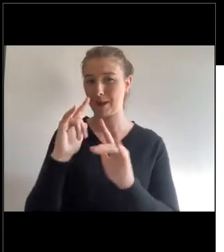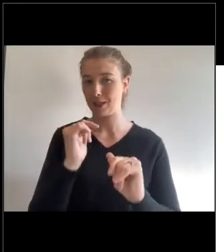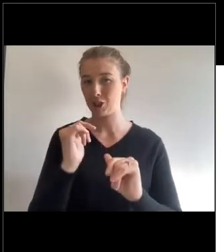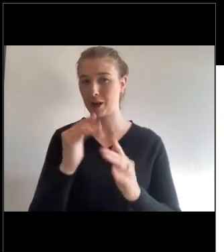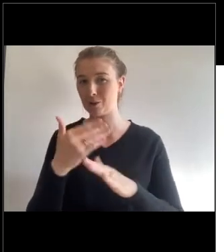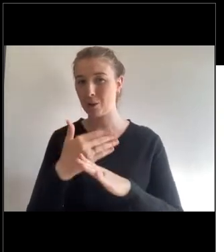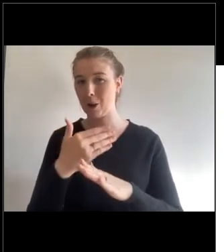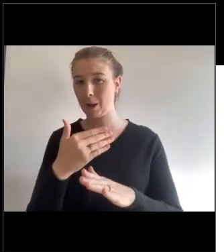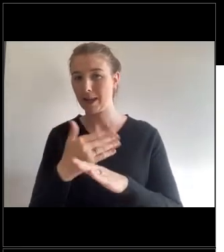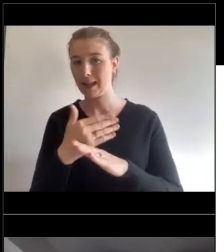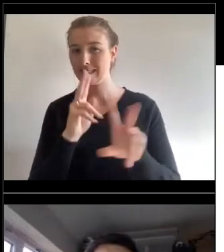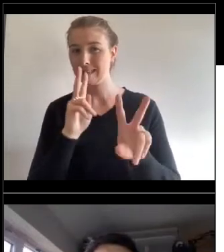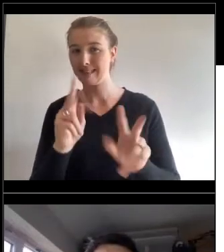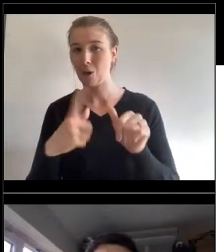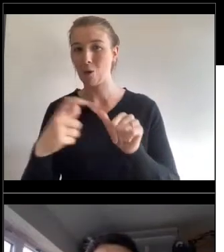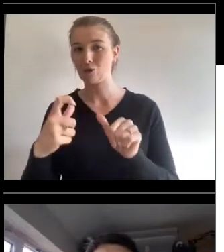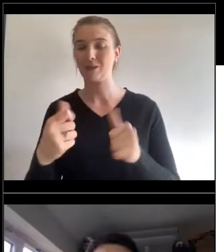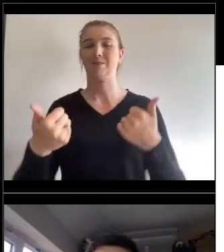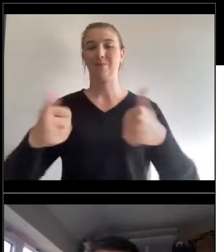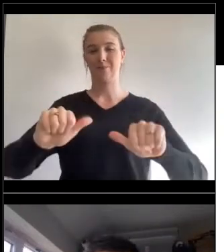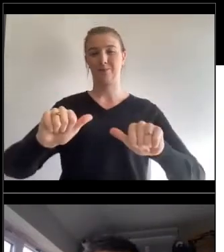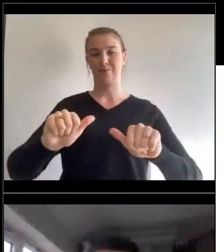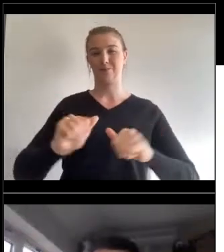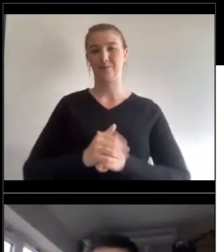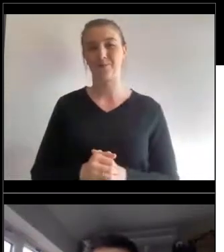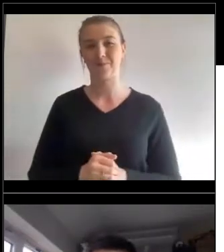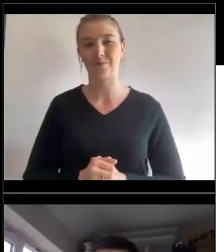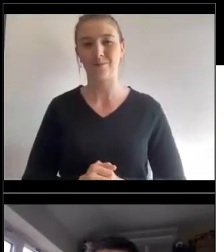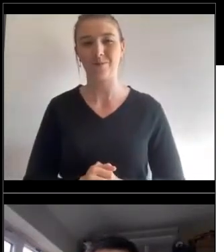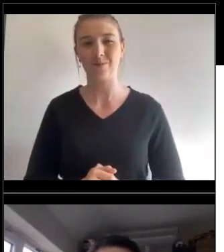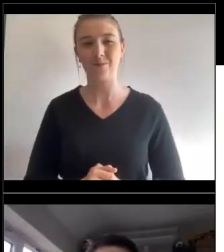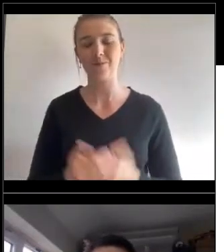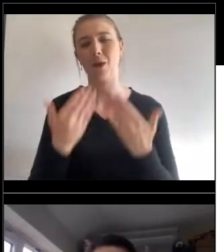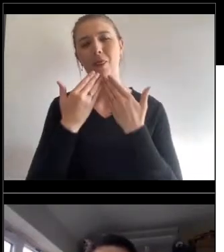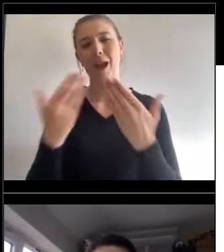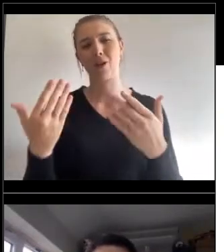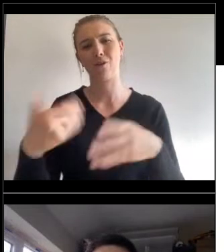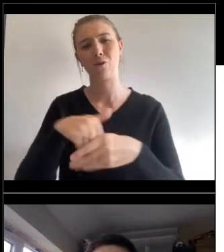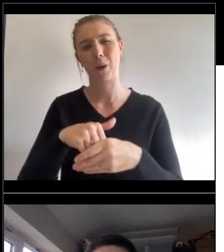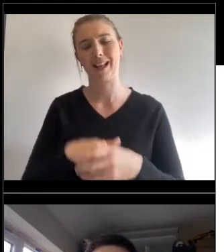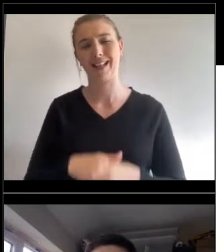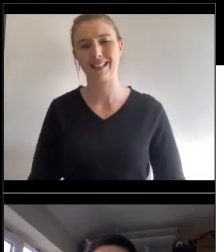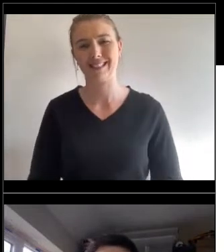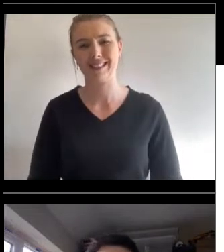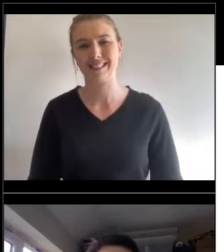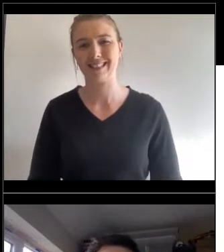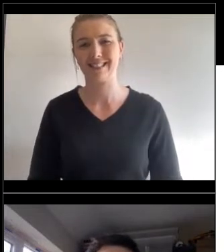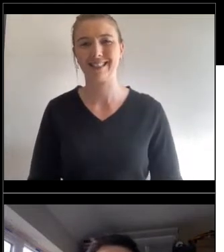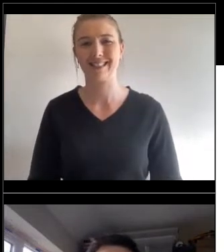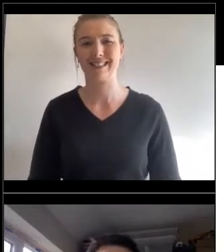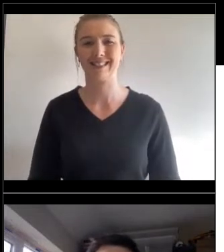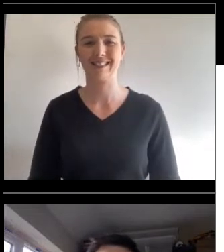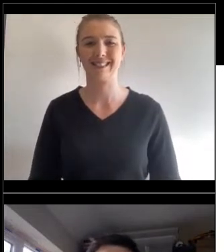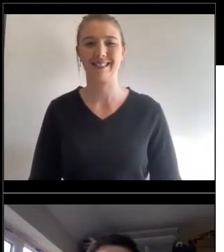getting and seeing everything that we should. Audrey, thank you for joining us. Hi. And Tessa. Hello. Hi.